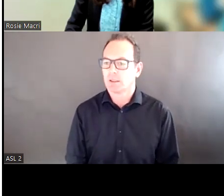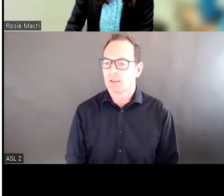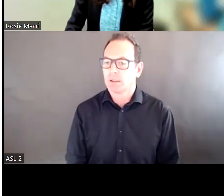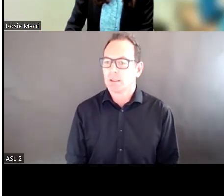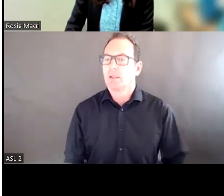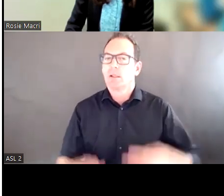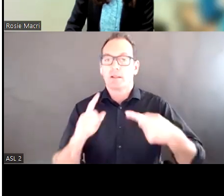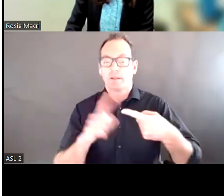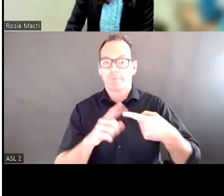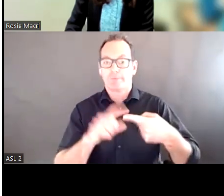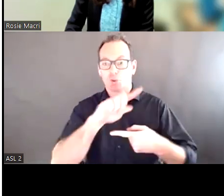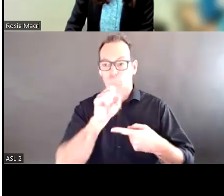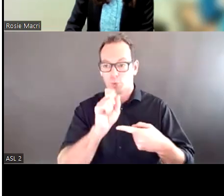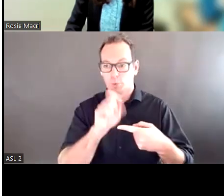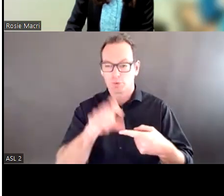it looks like